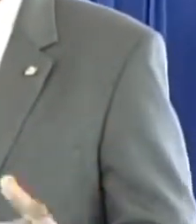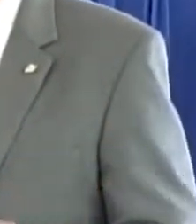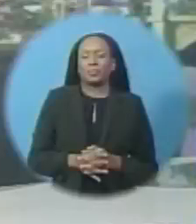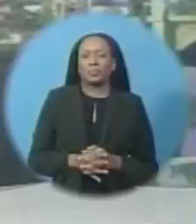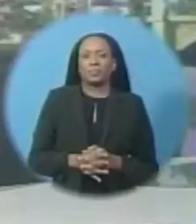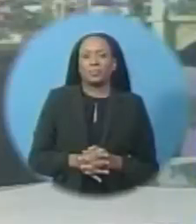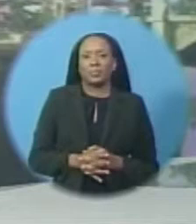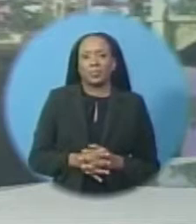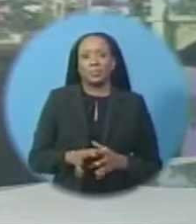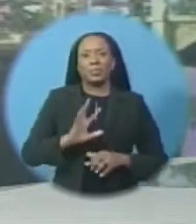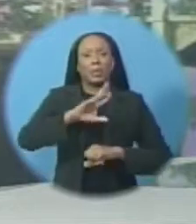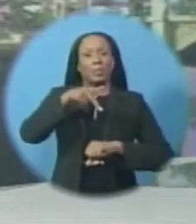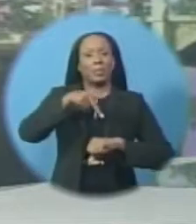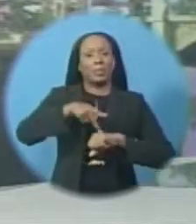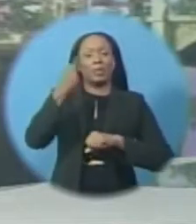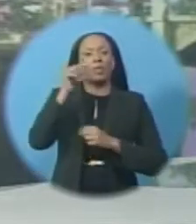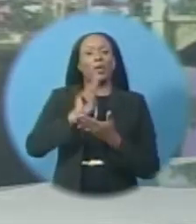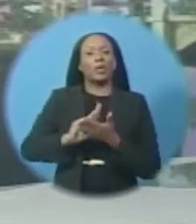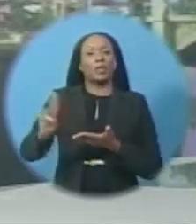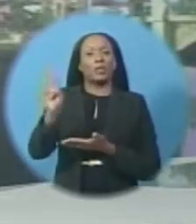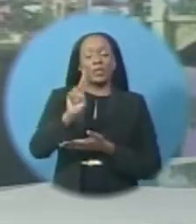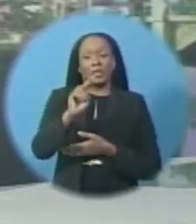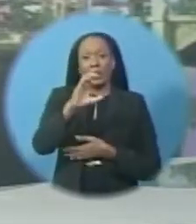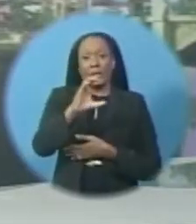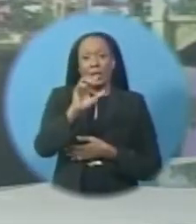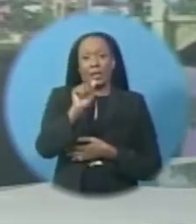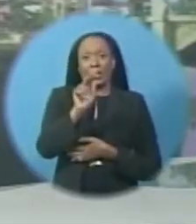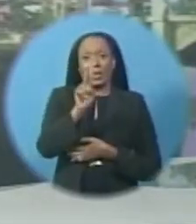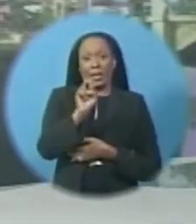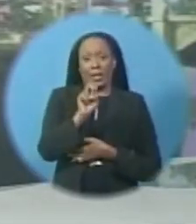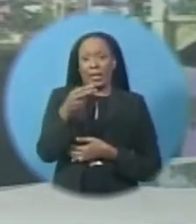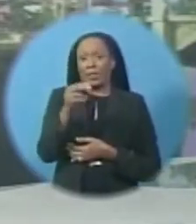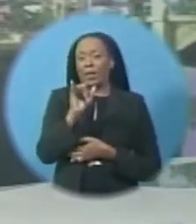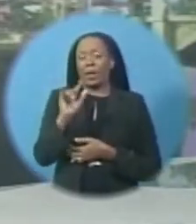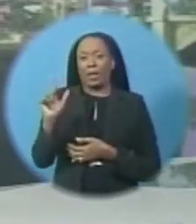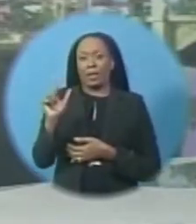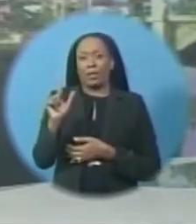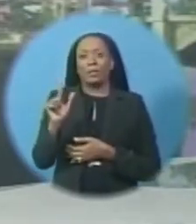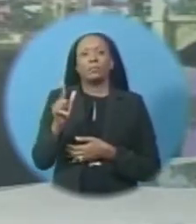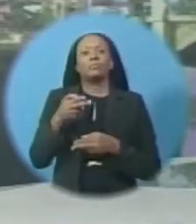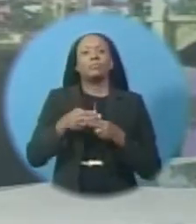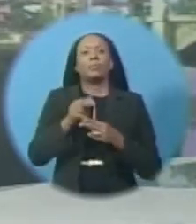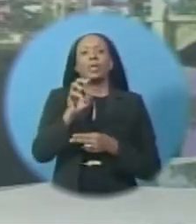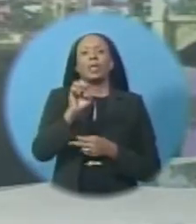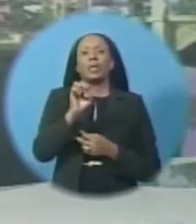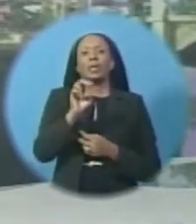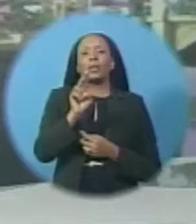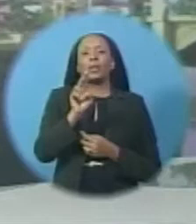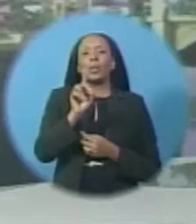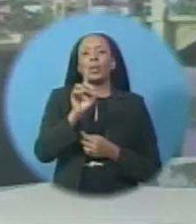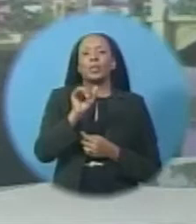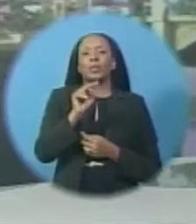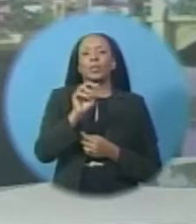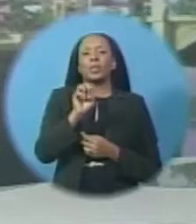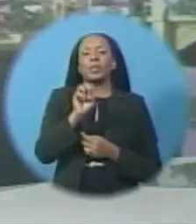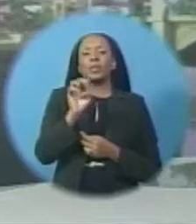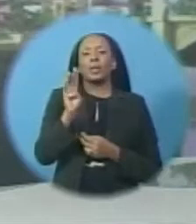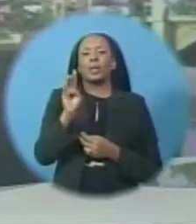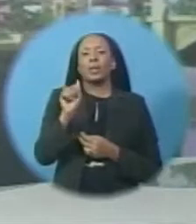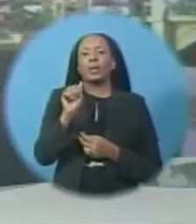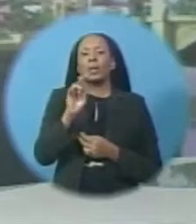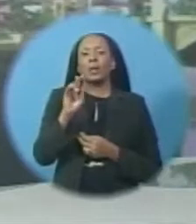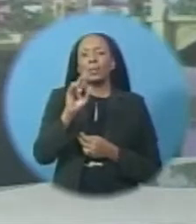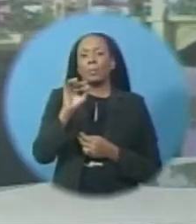right. Pro-Vice Chancellor and Principal of UWI Cave Hill, Professor Udine Barato, explained the